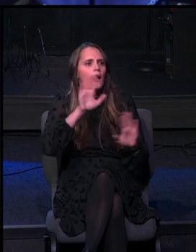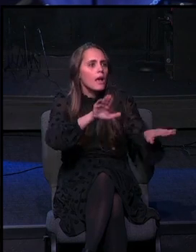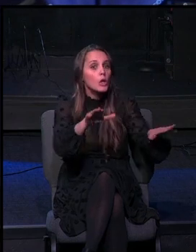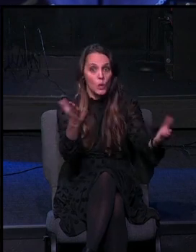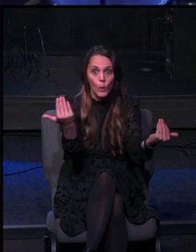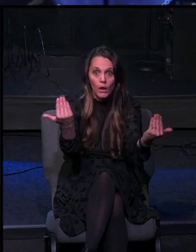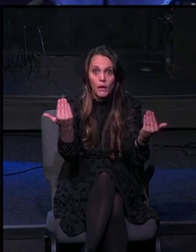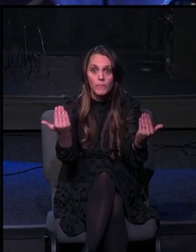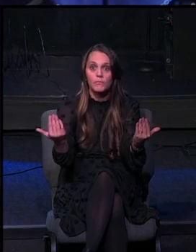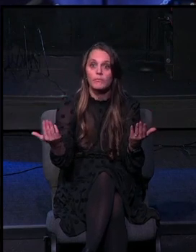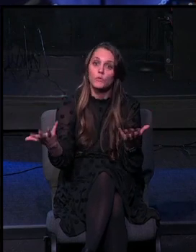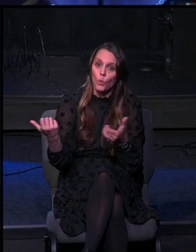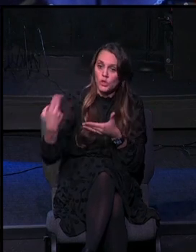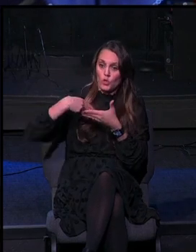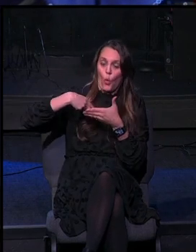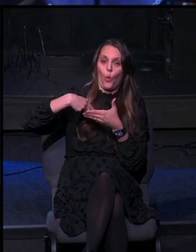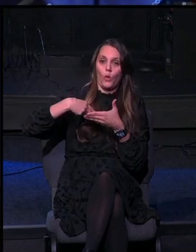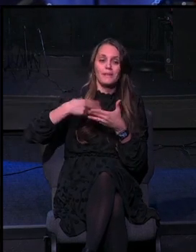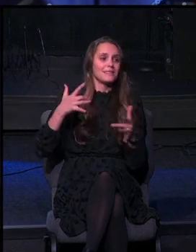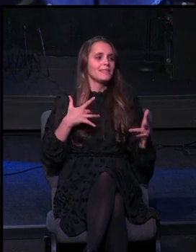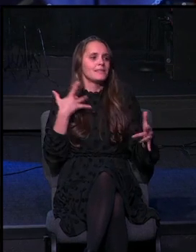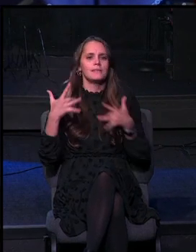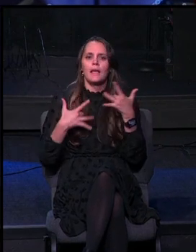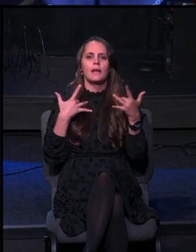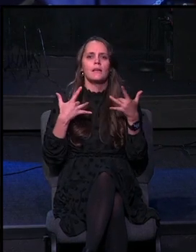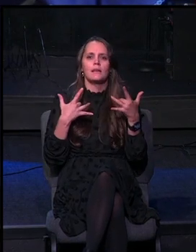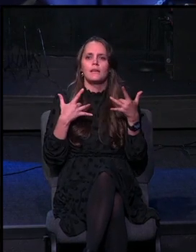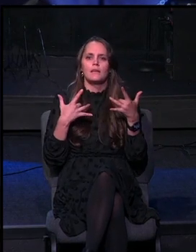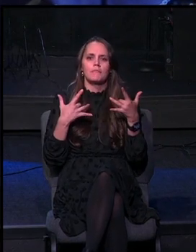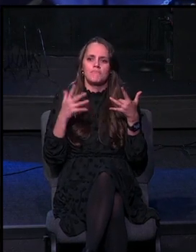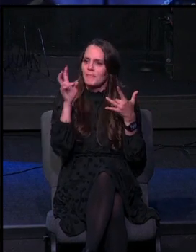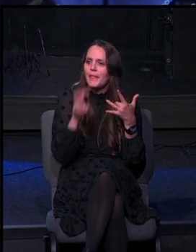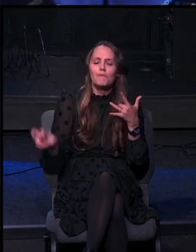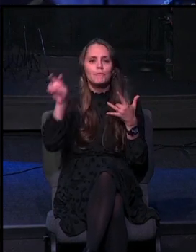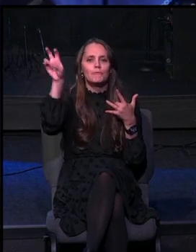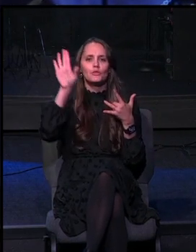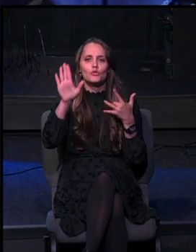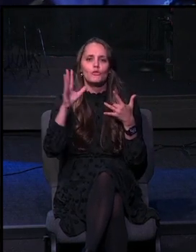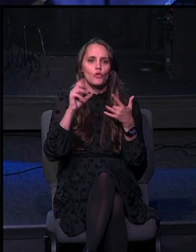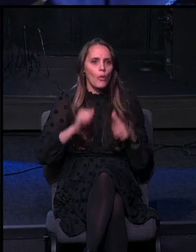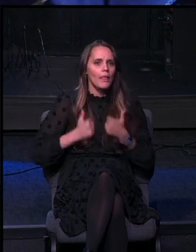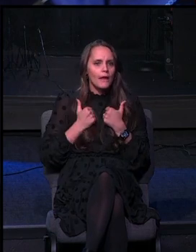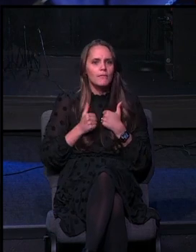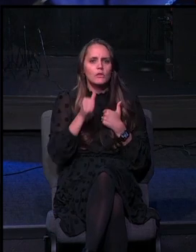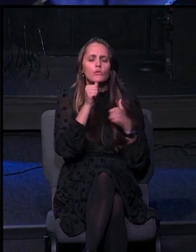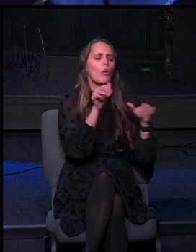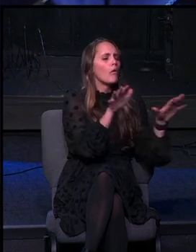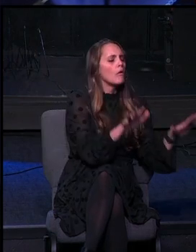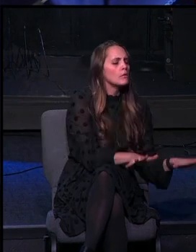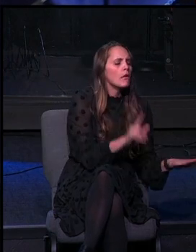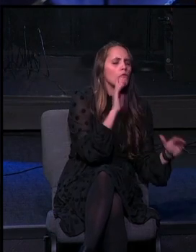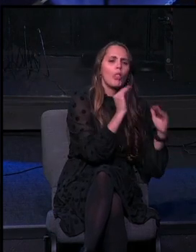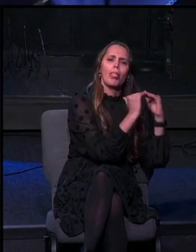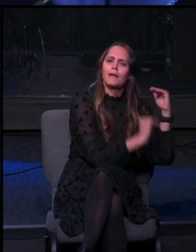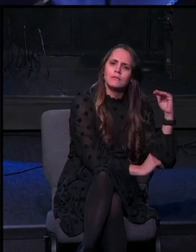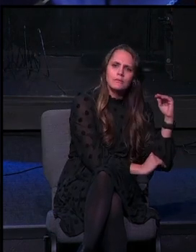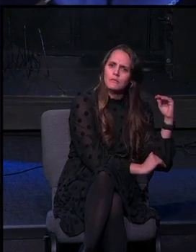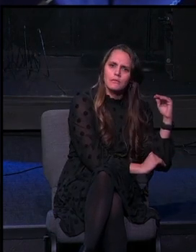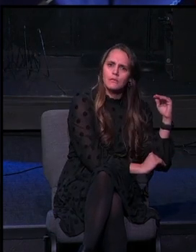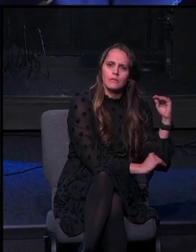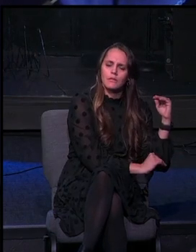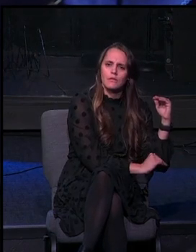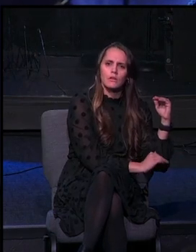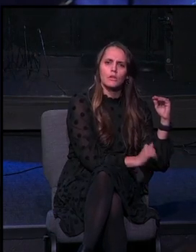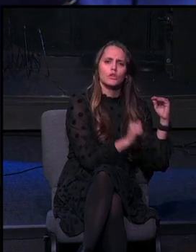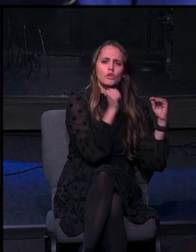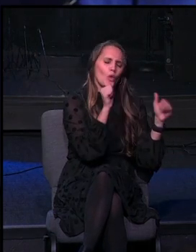It's the most exciting adventure of your life. Don't settle for anything less.